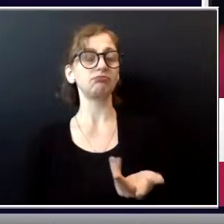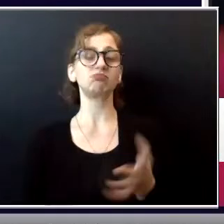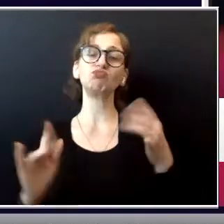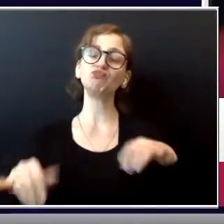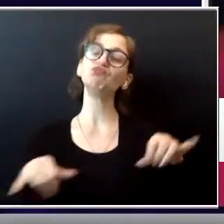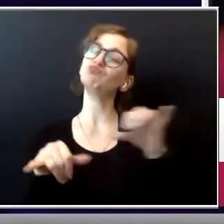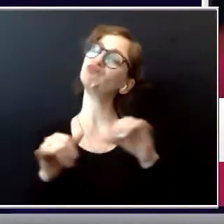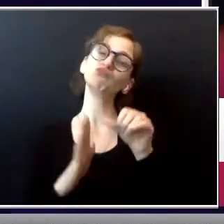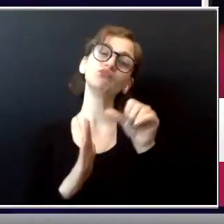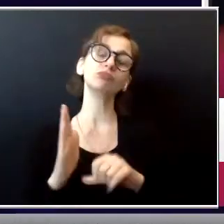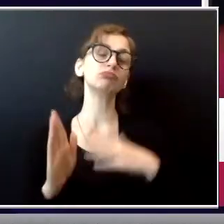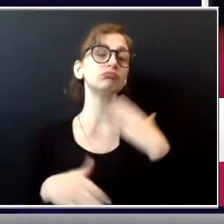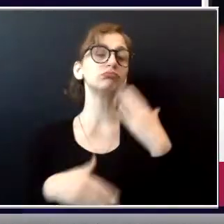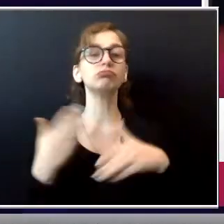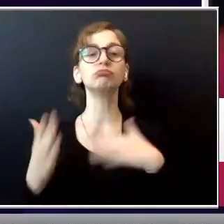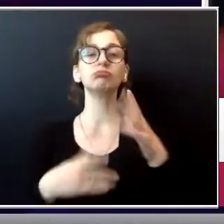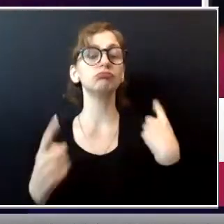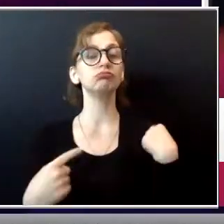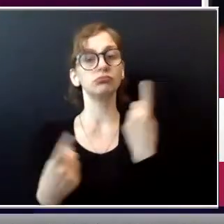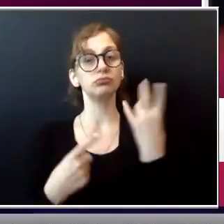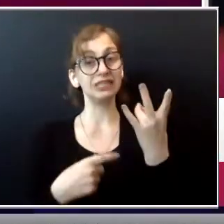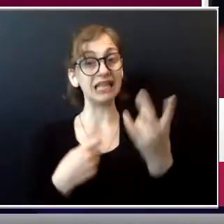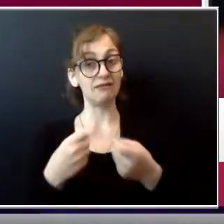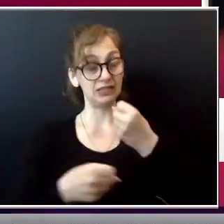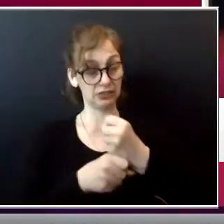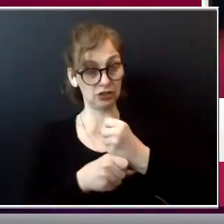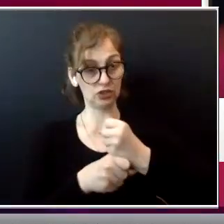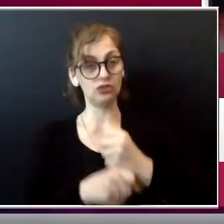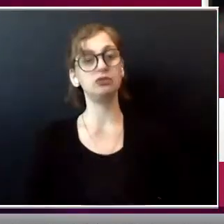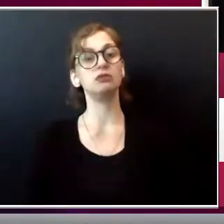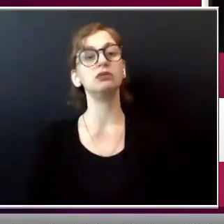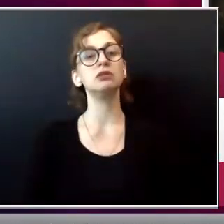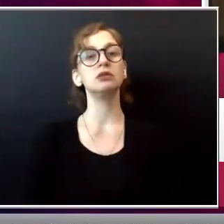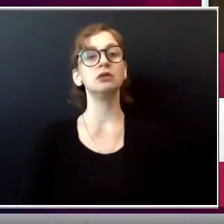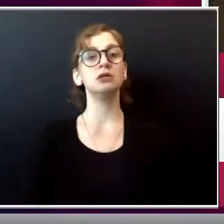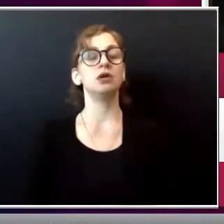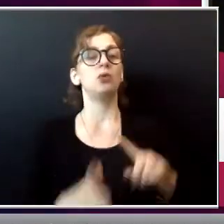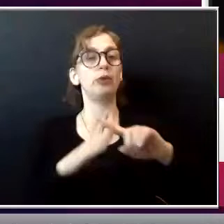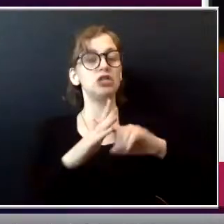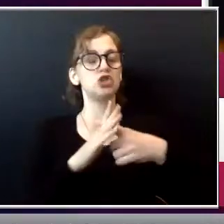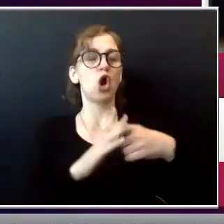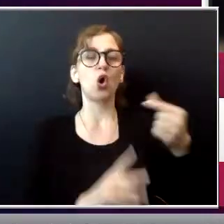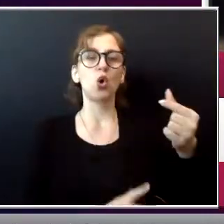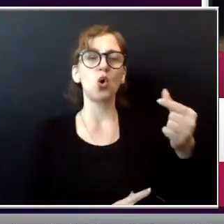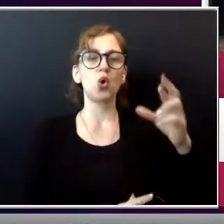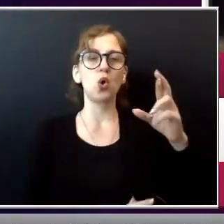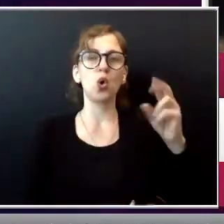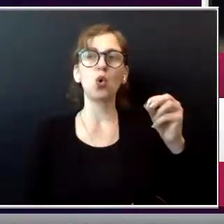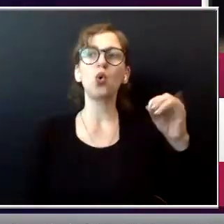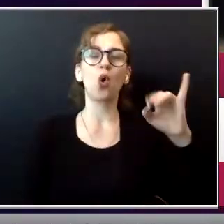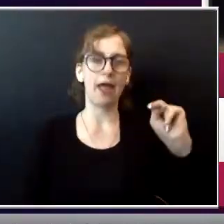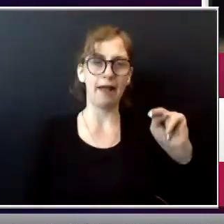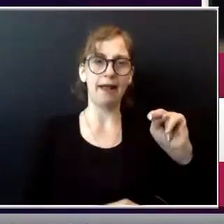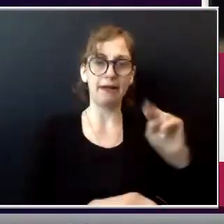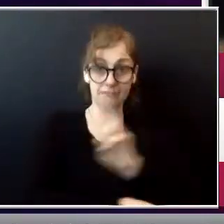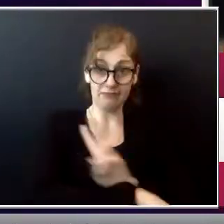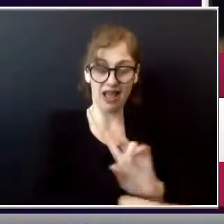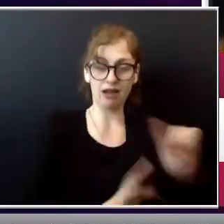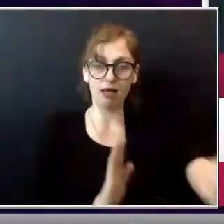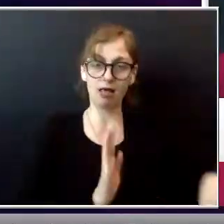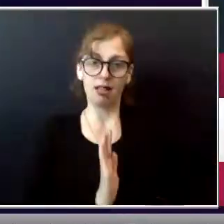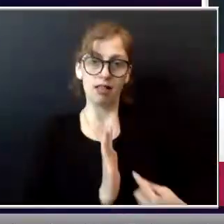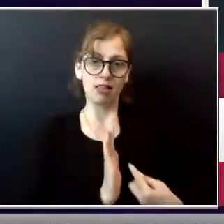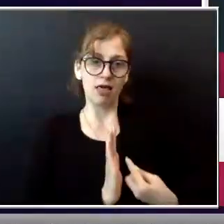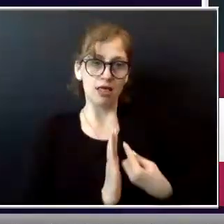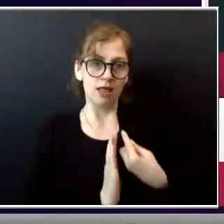it for the last 7 years. We go from the groin vein, going to the heart, and going to the left upper chamber of the heart. And we